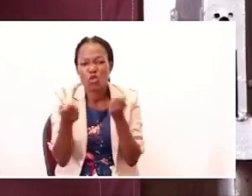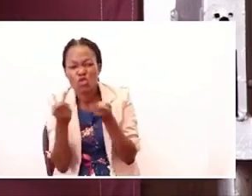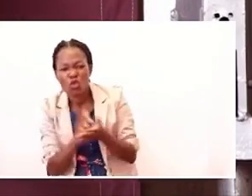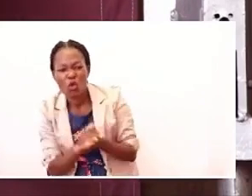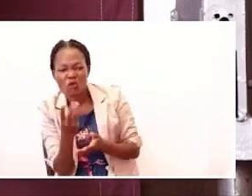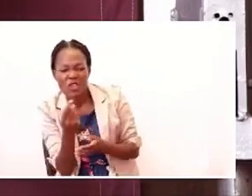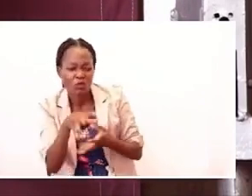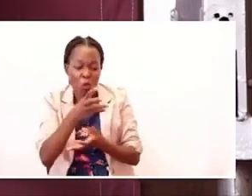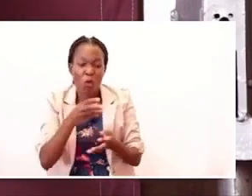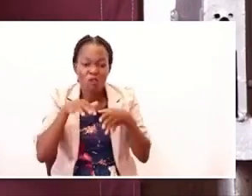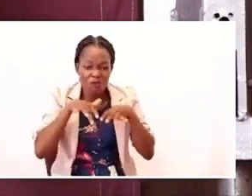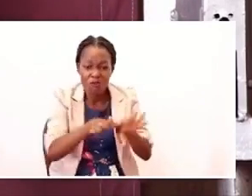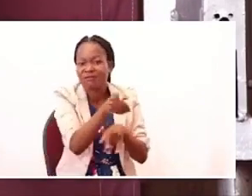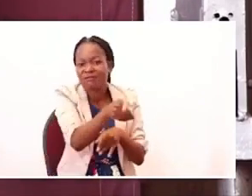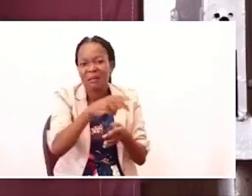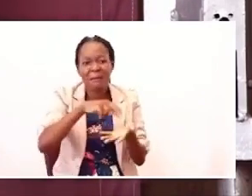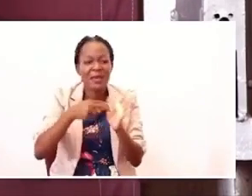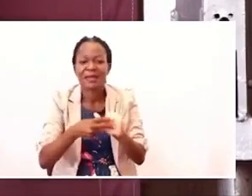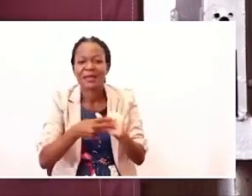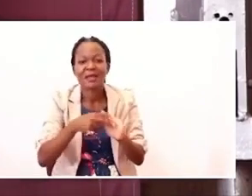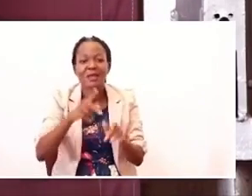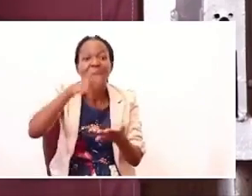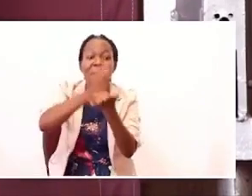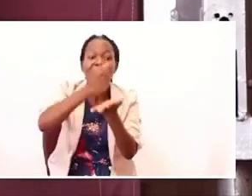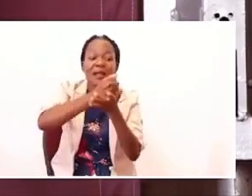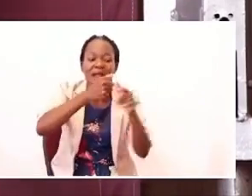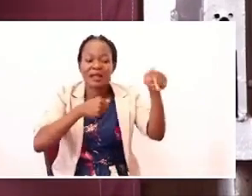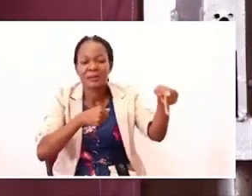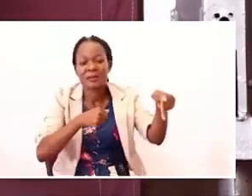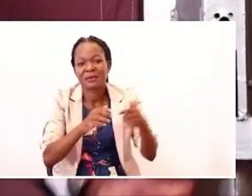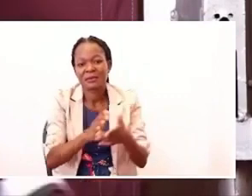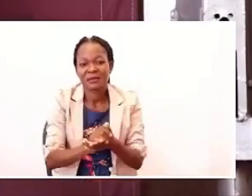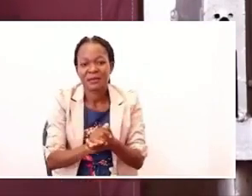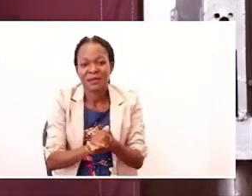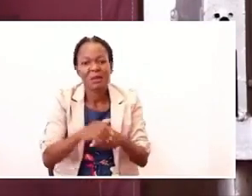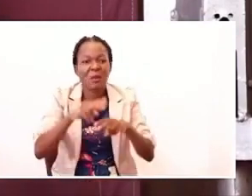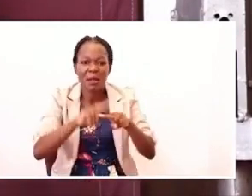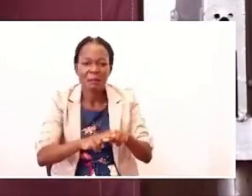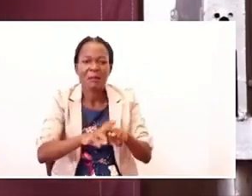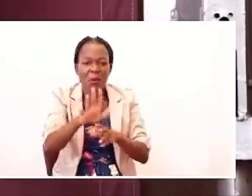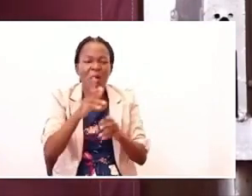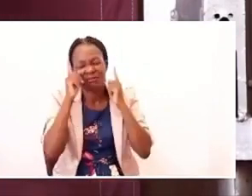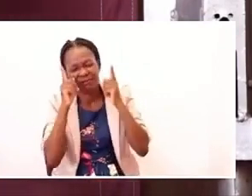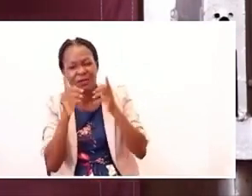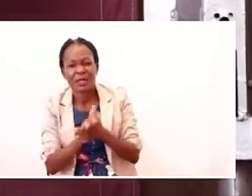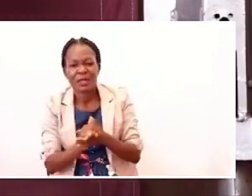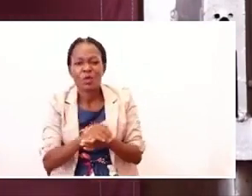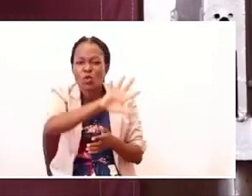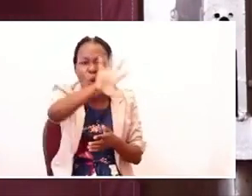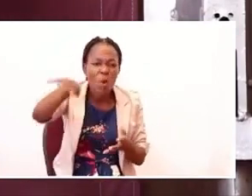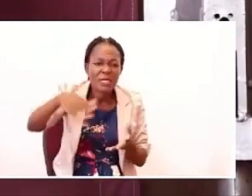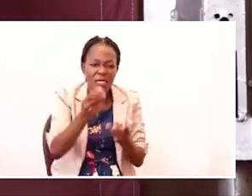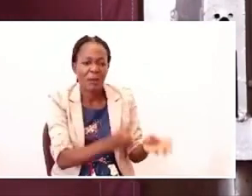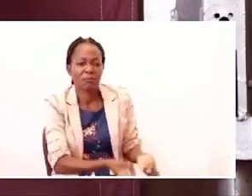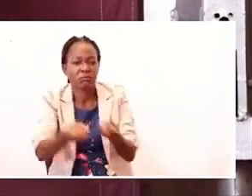dominance, then you have a situation where the banking sector simply sits down and channels all its resources to the public